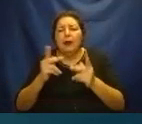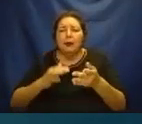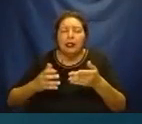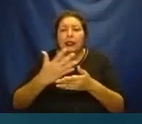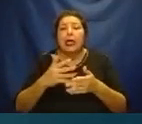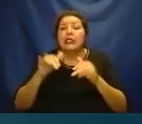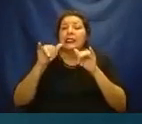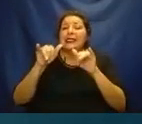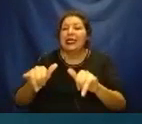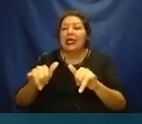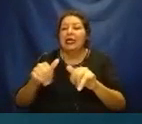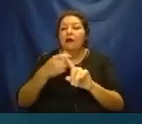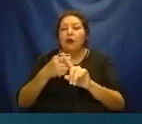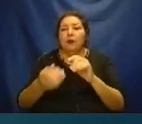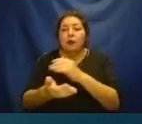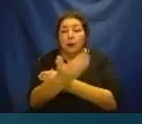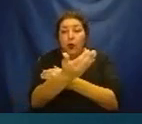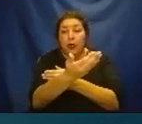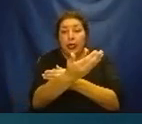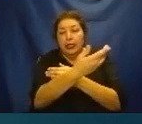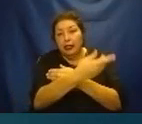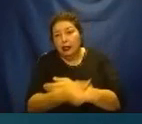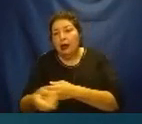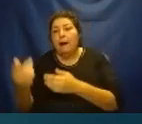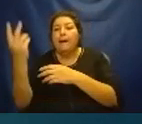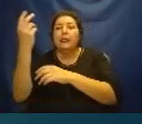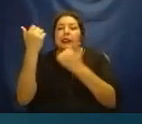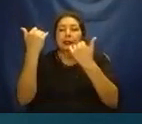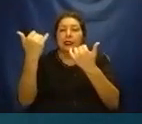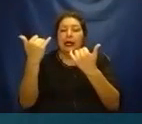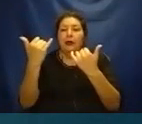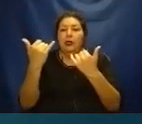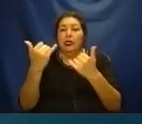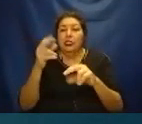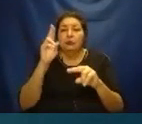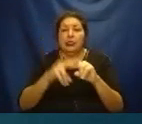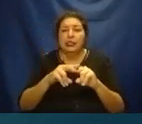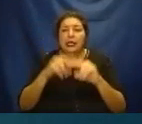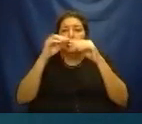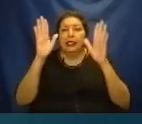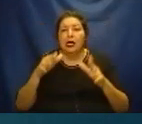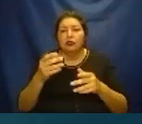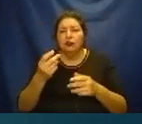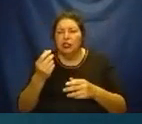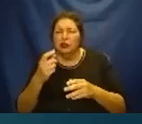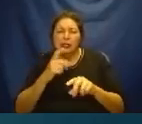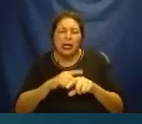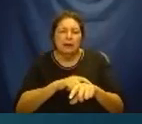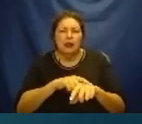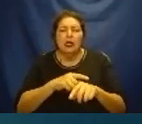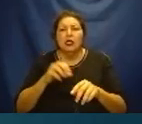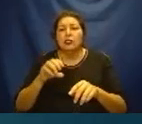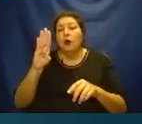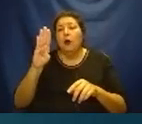from the morning until now. She has been sitting in the house for a little while. Then Boaz said to Ruth,